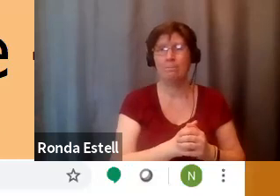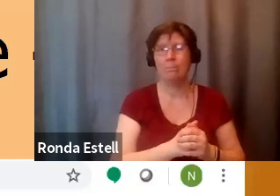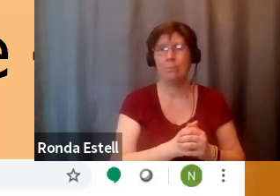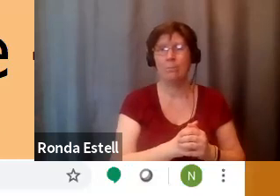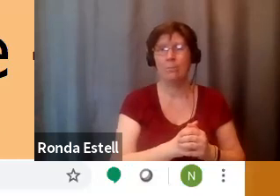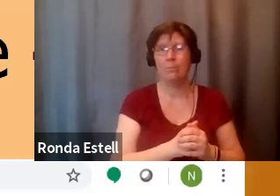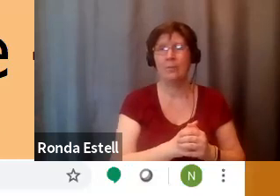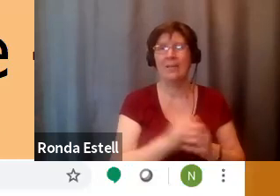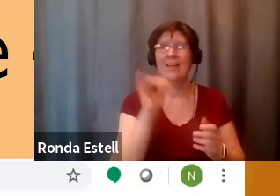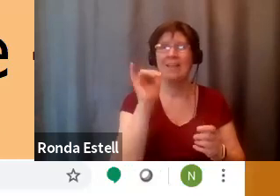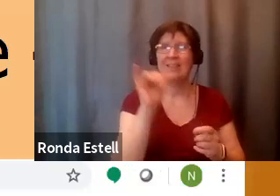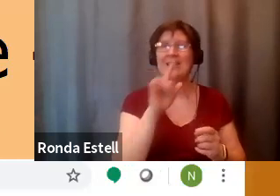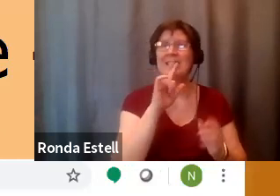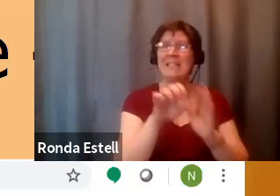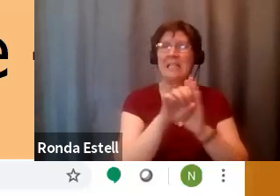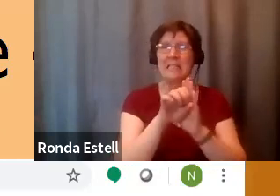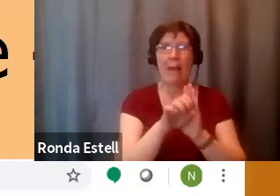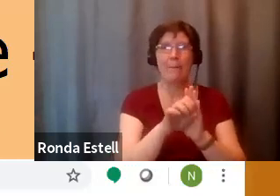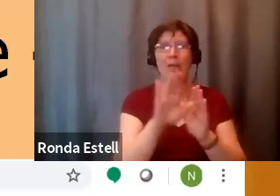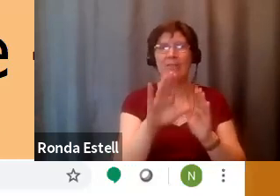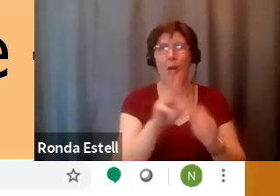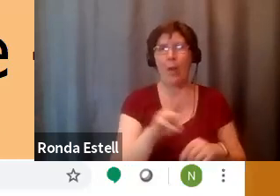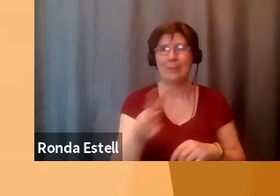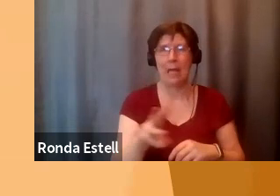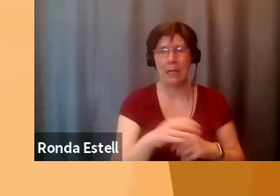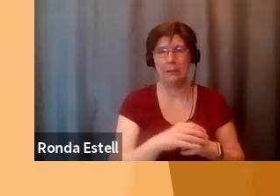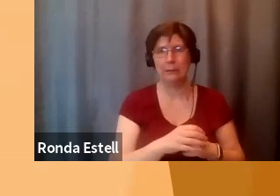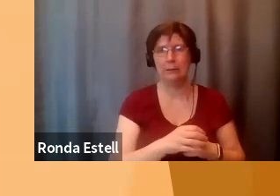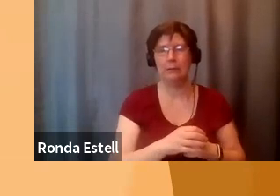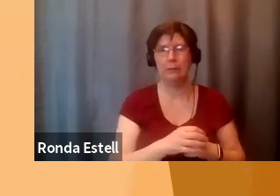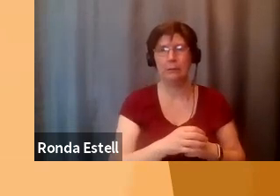So this is just an example of their website.